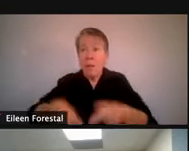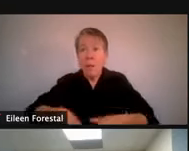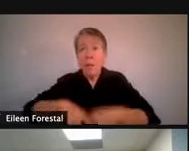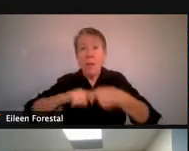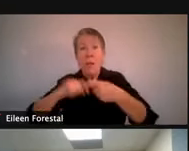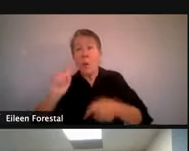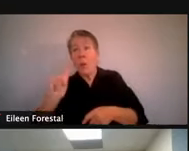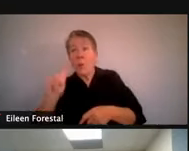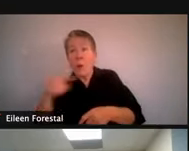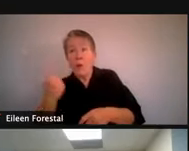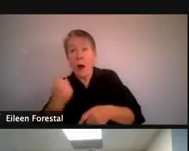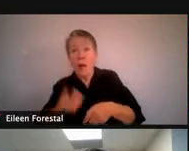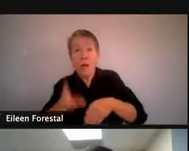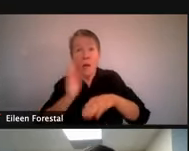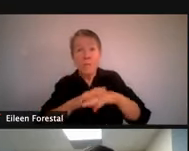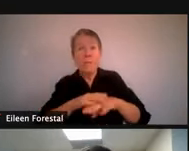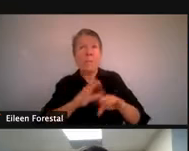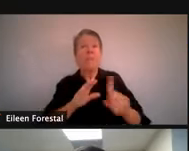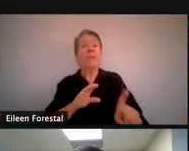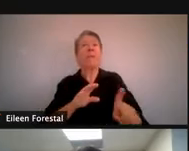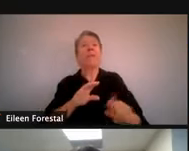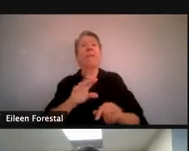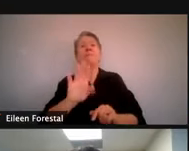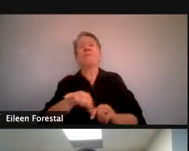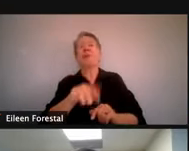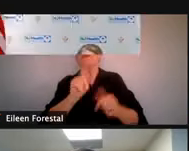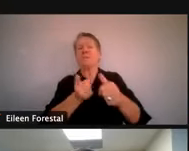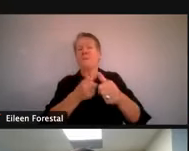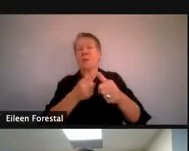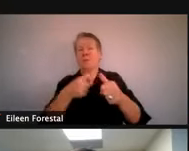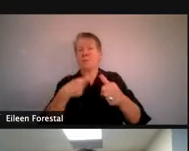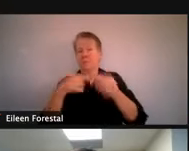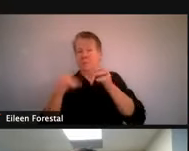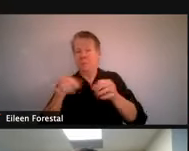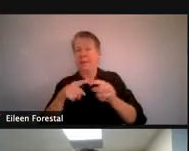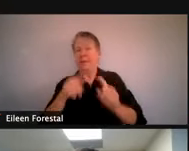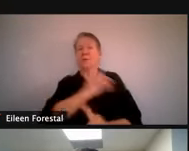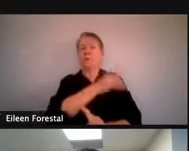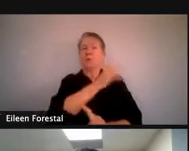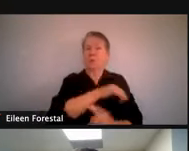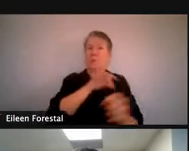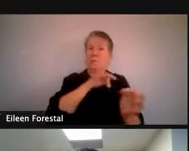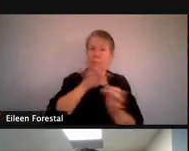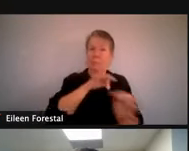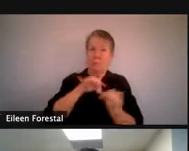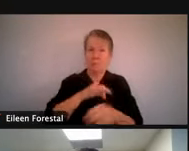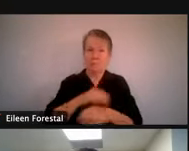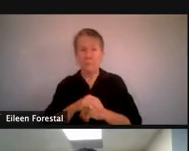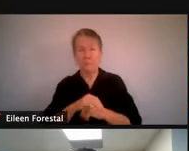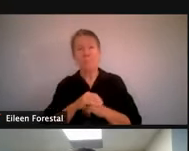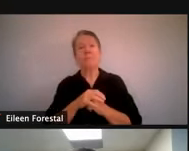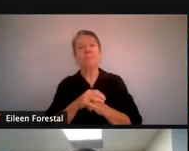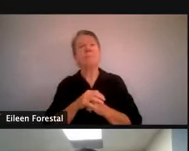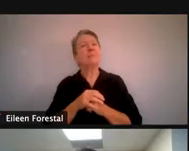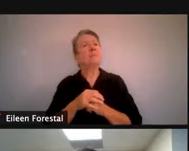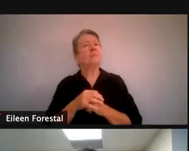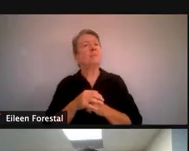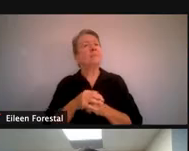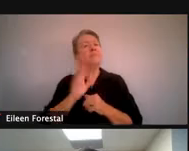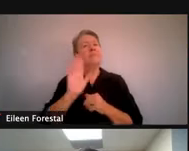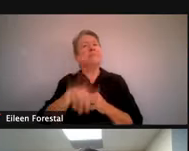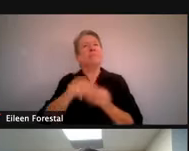will turn it to you. After the compliment Dave sent your way, you have to respond to this in some form or another. Well, so the